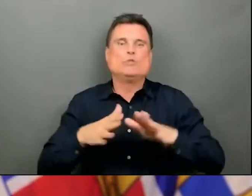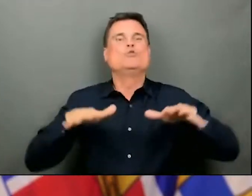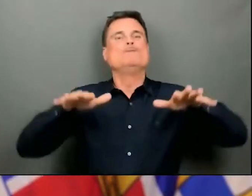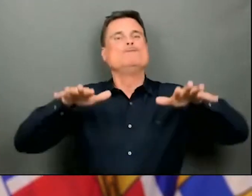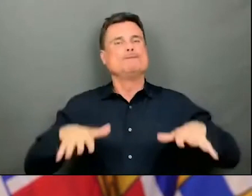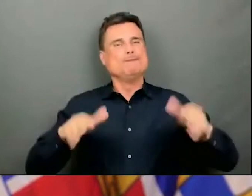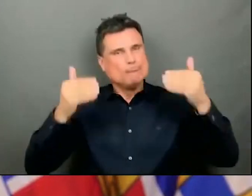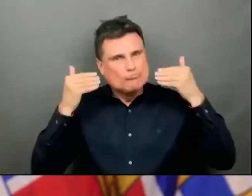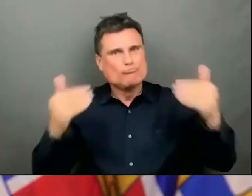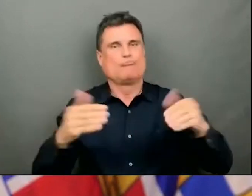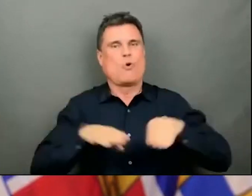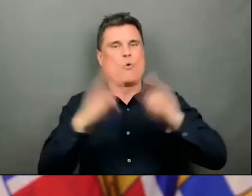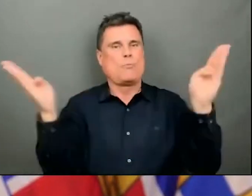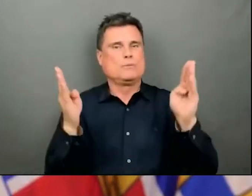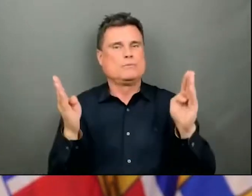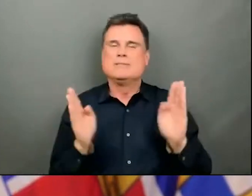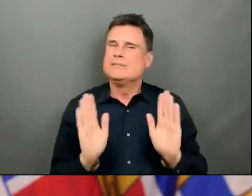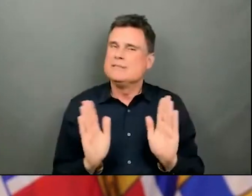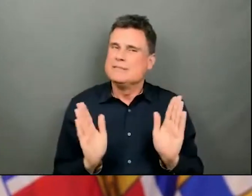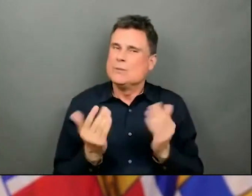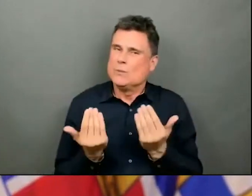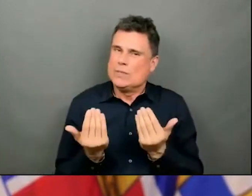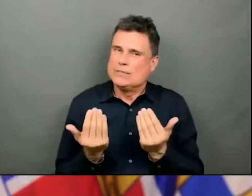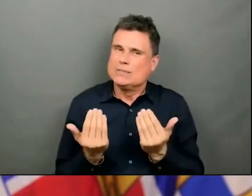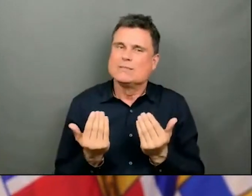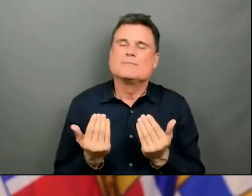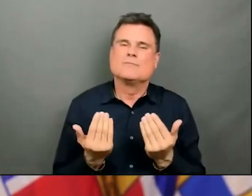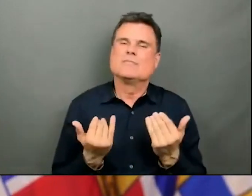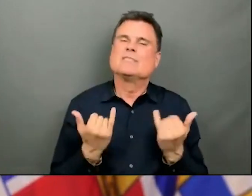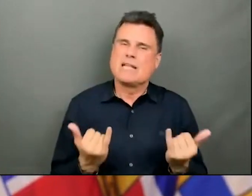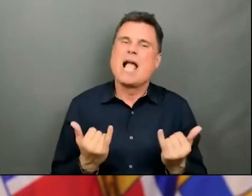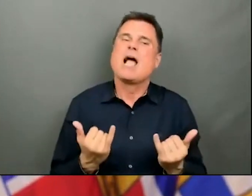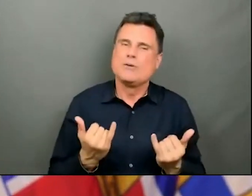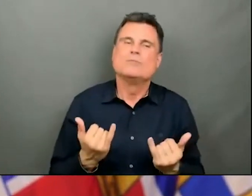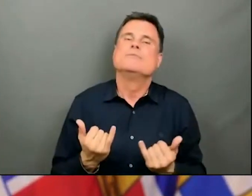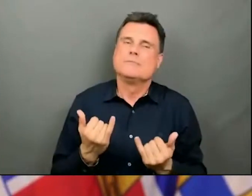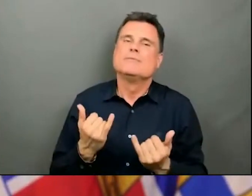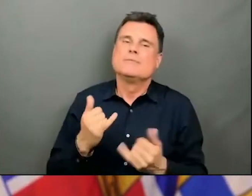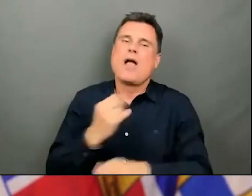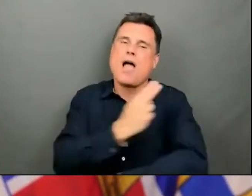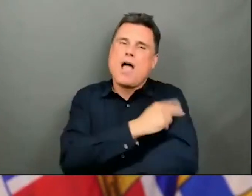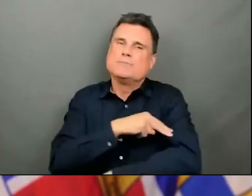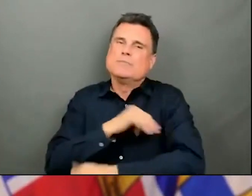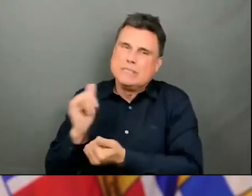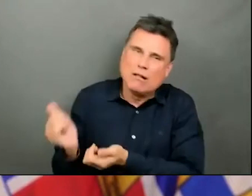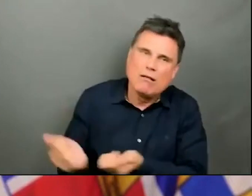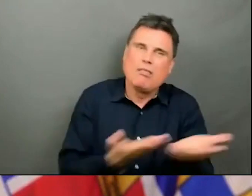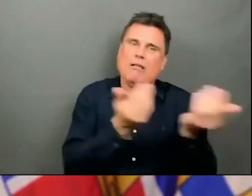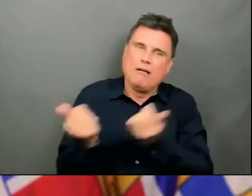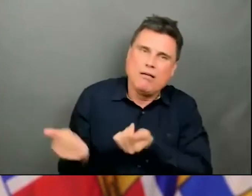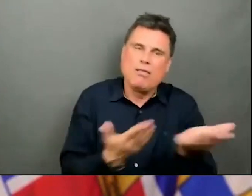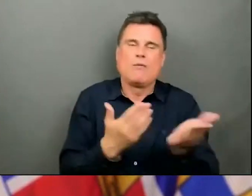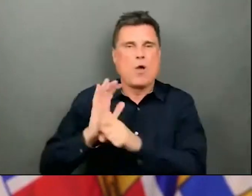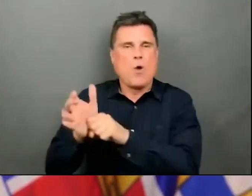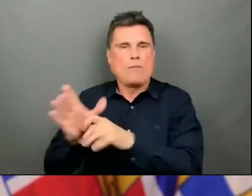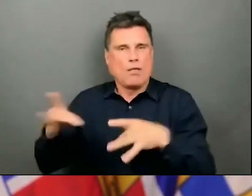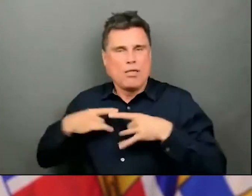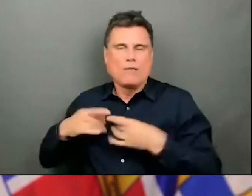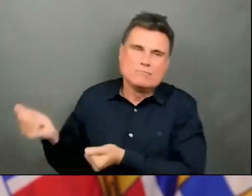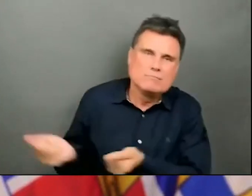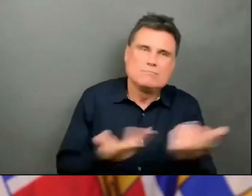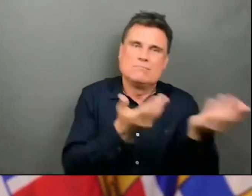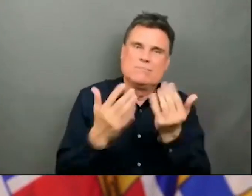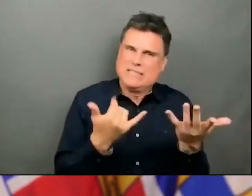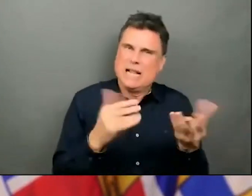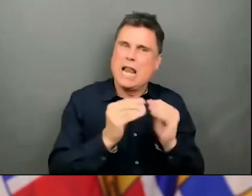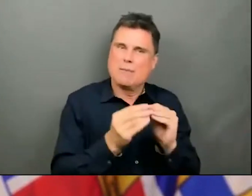that people have ended up in hospital and in ICU. So yes, there is a horizon out there, and we can see